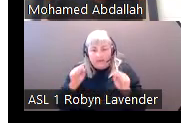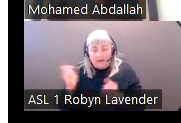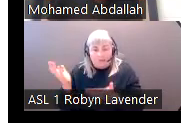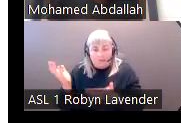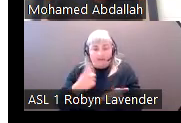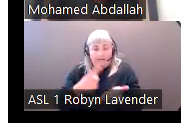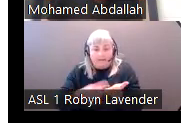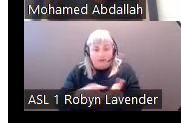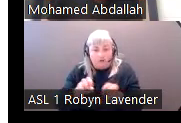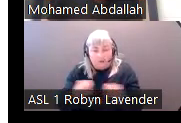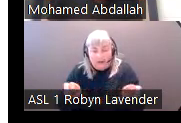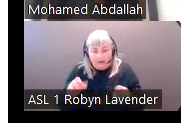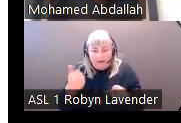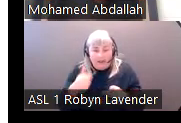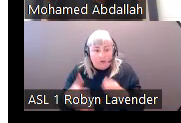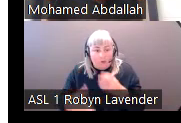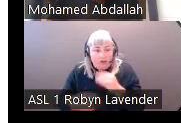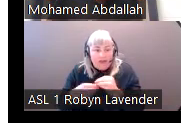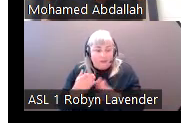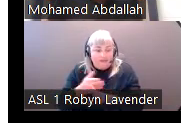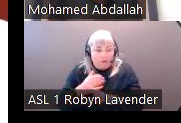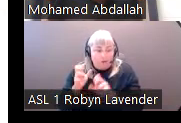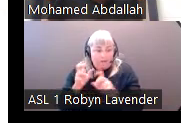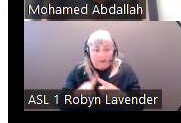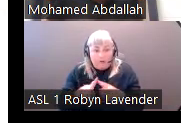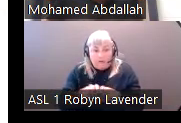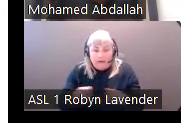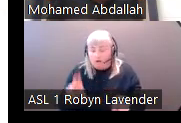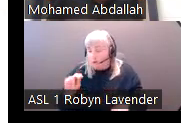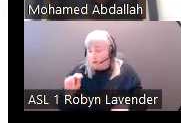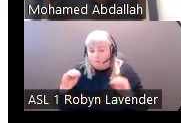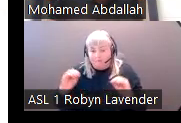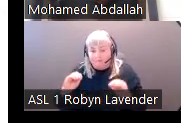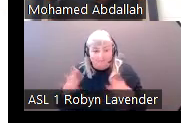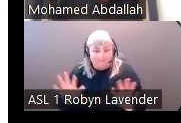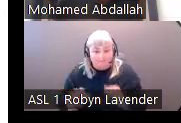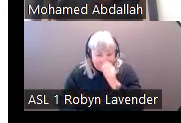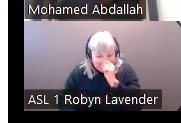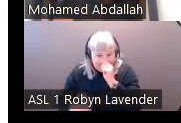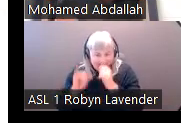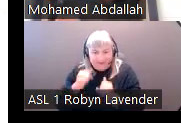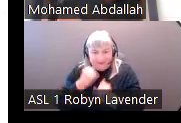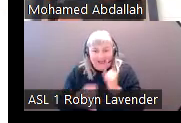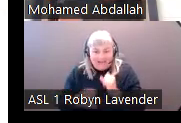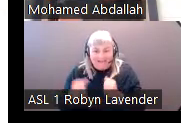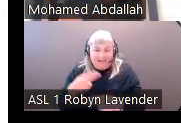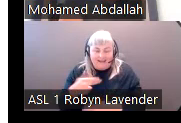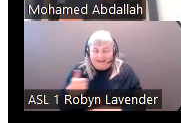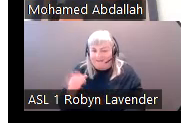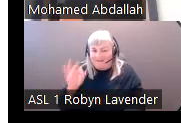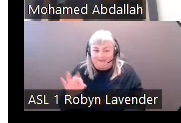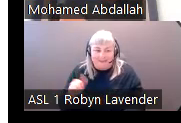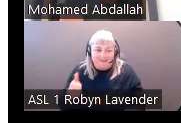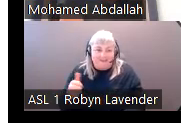Was there anything else that you wanted to add before we go back to the panel? Nope. That's actually, that was the last one. Perfect. Okay. That's